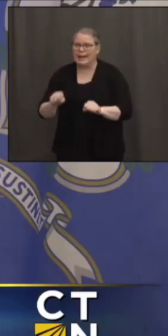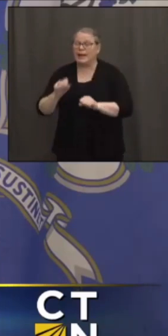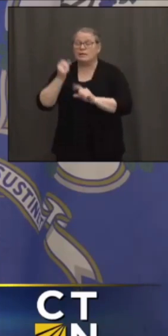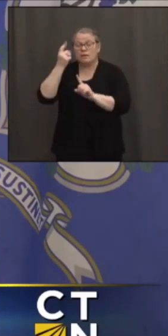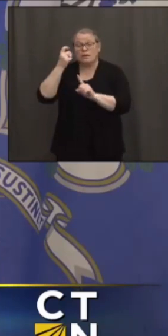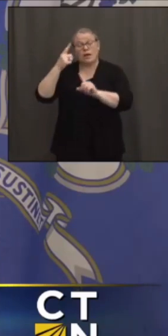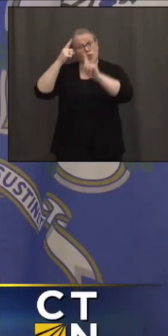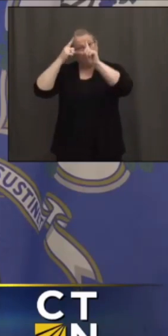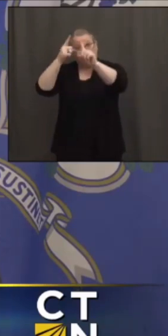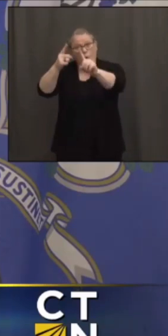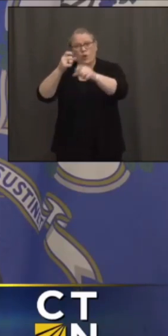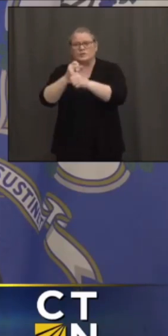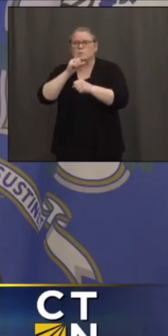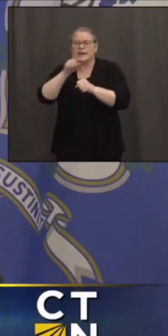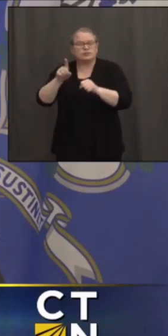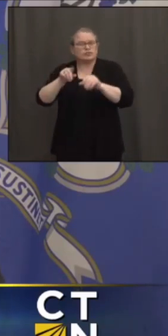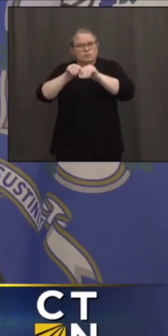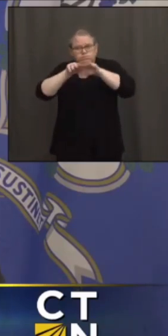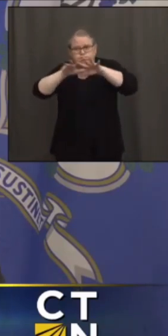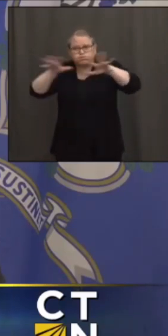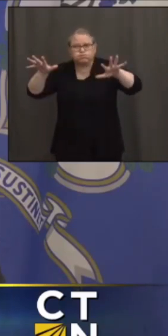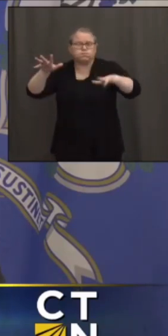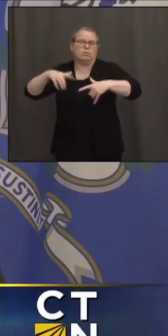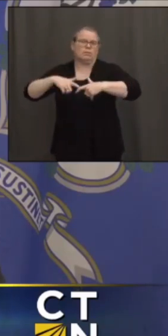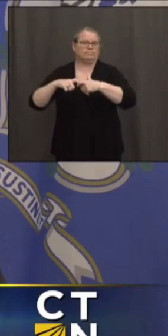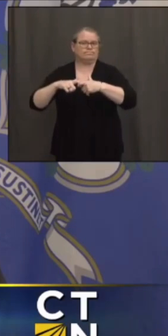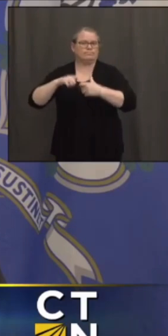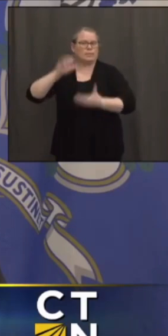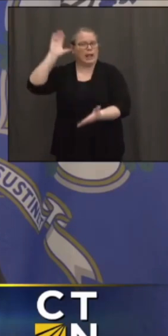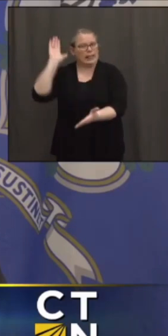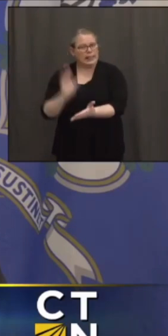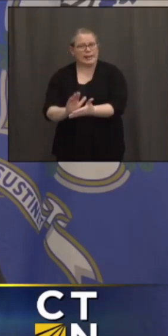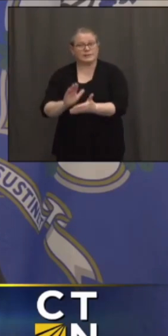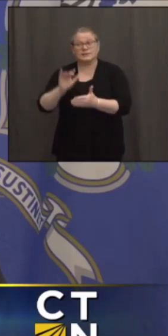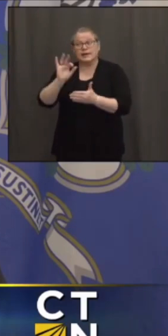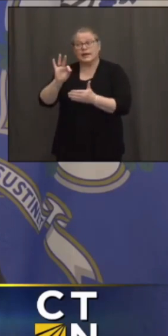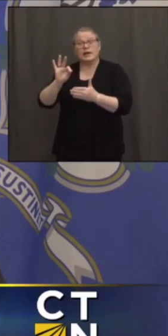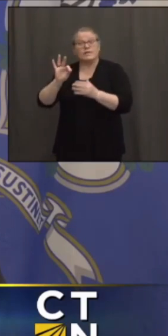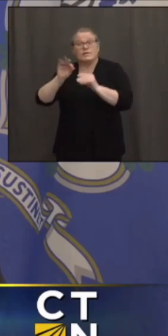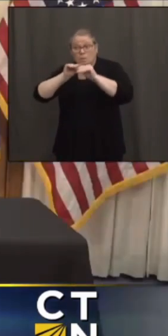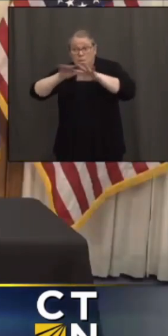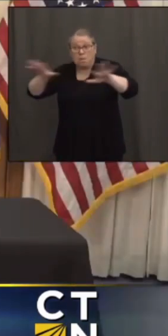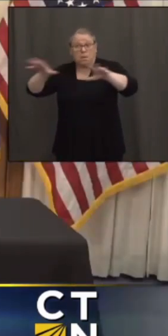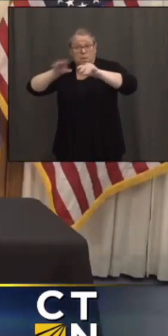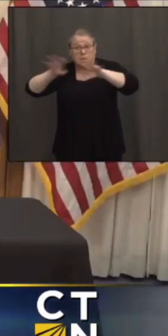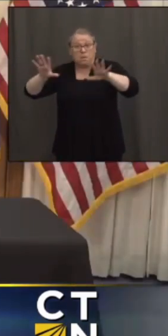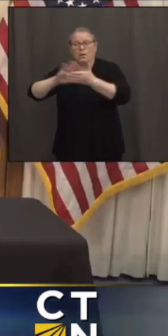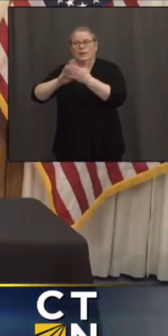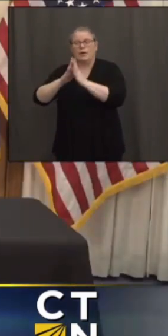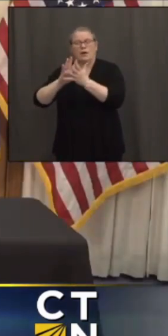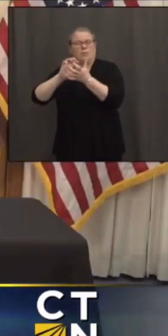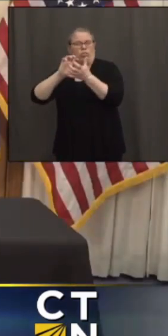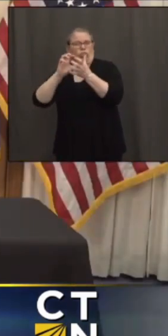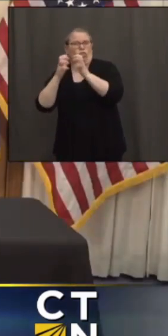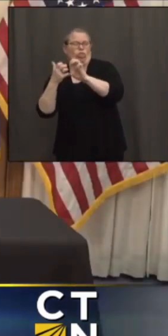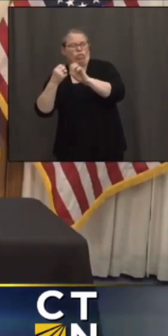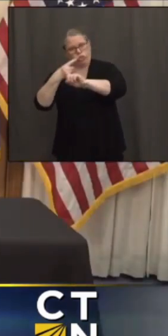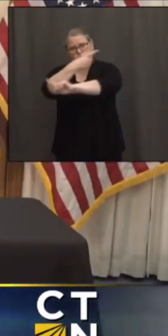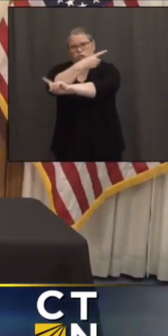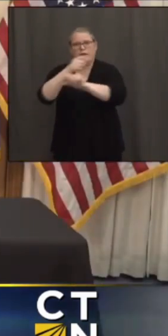there's another chance for a variant. So we're going to watch that very carefully. And do you